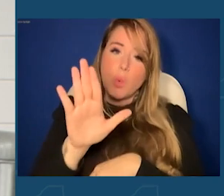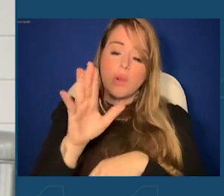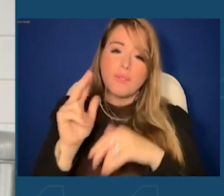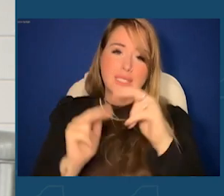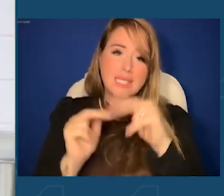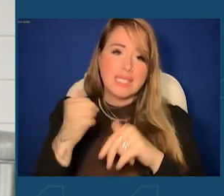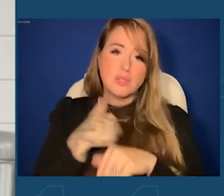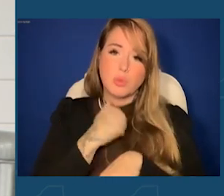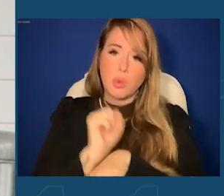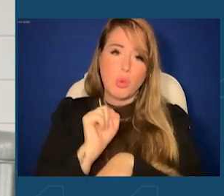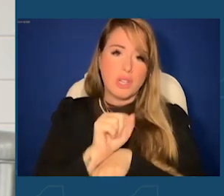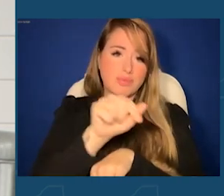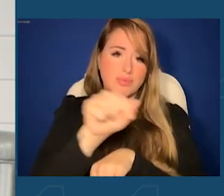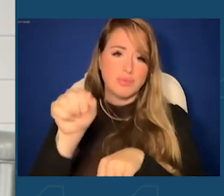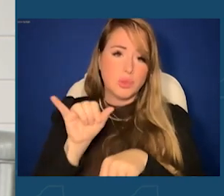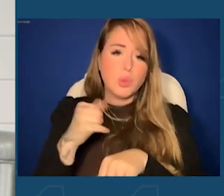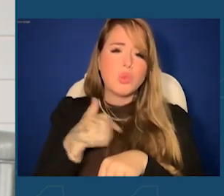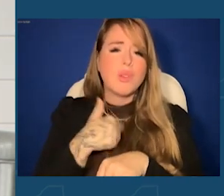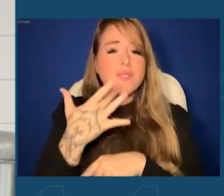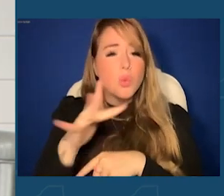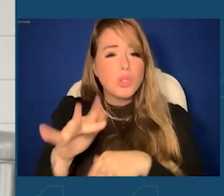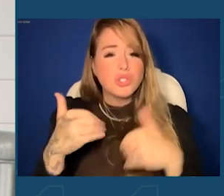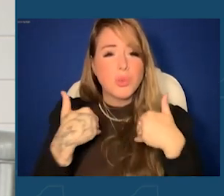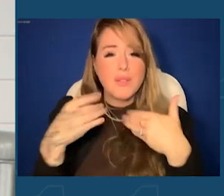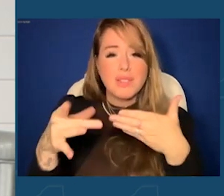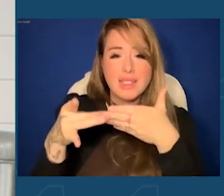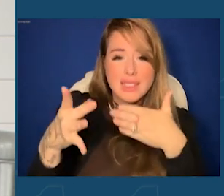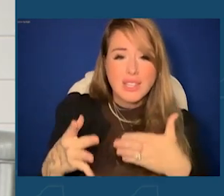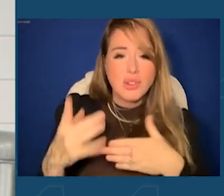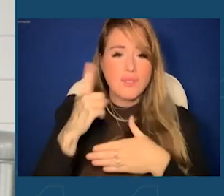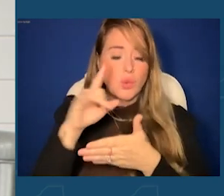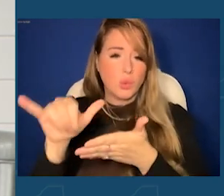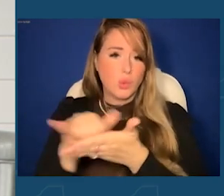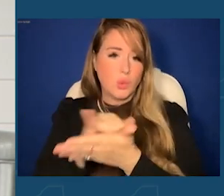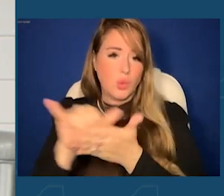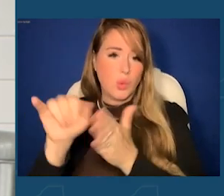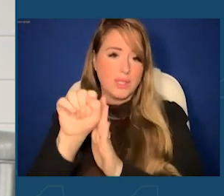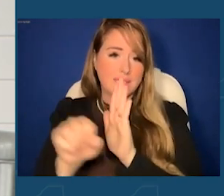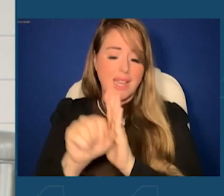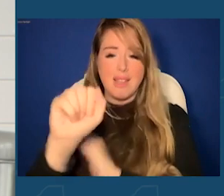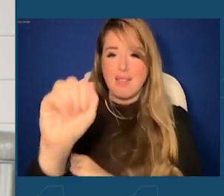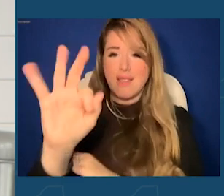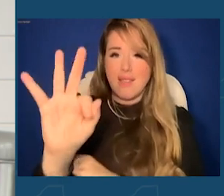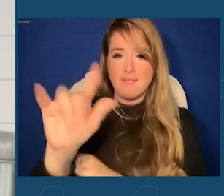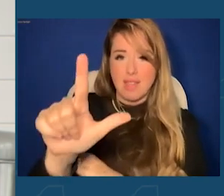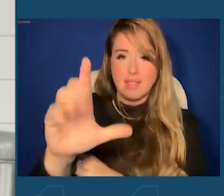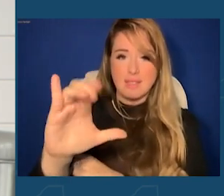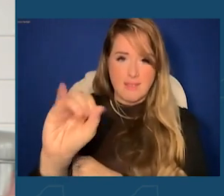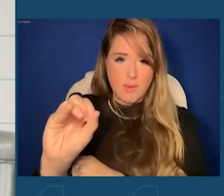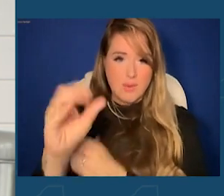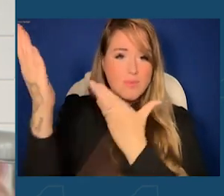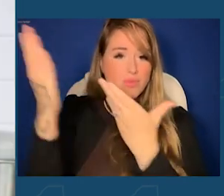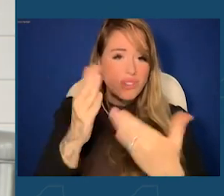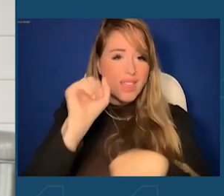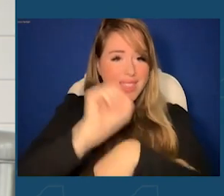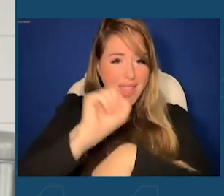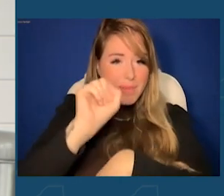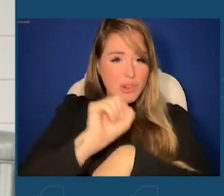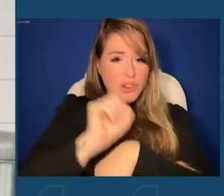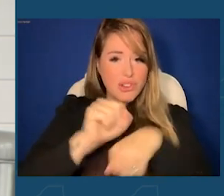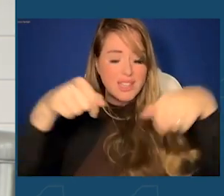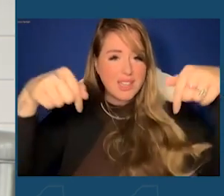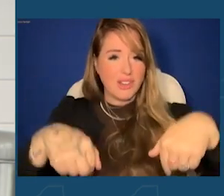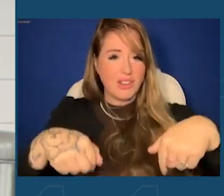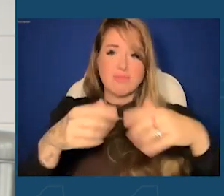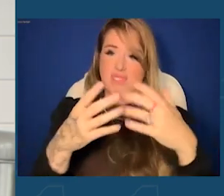so fortunate to have the leader of the New York State AFL-CIO, again, bringing labor to the issue as well, and I want to thank